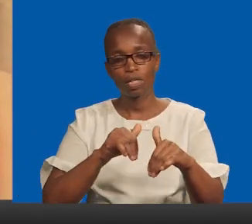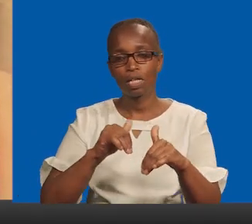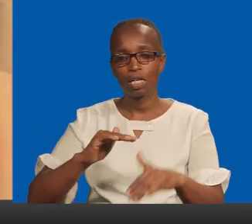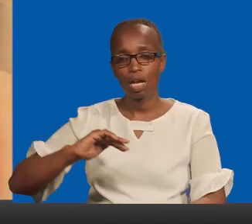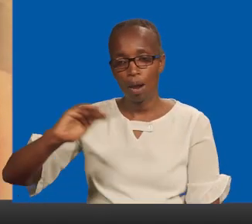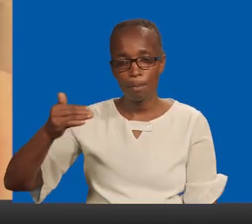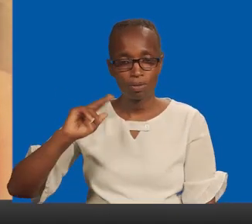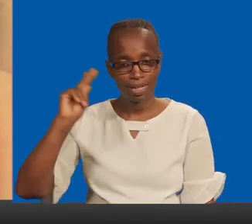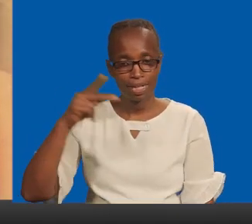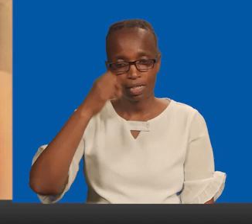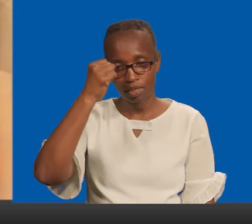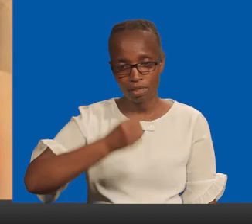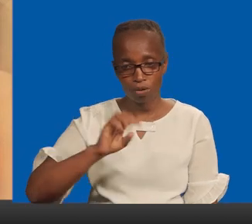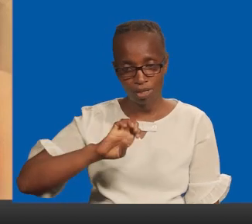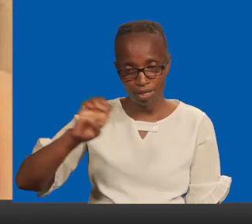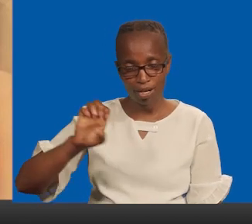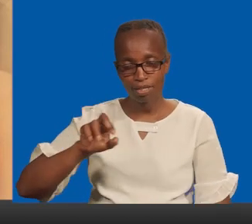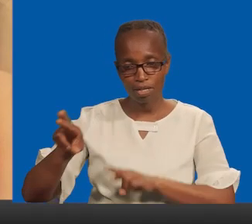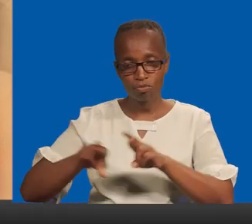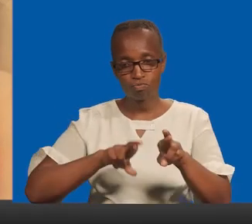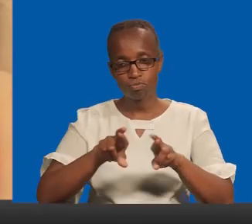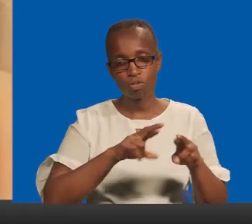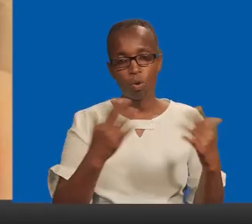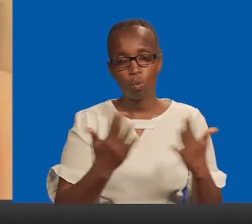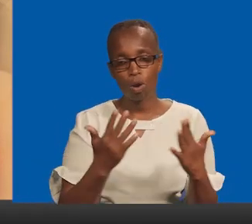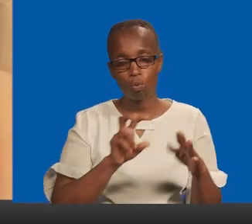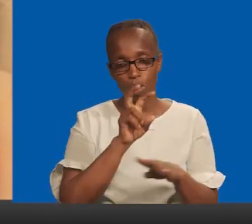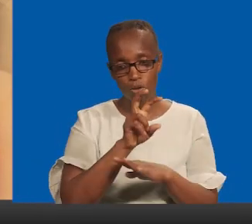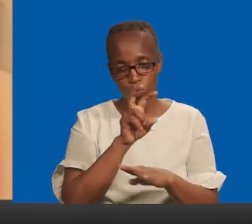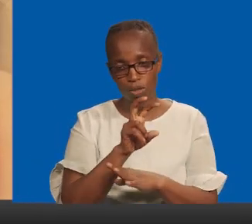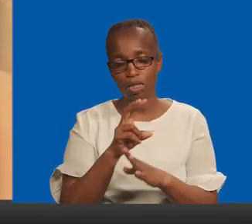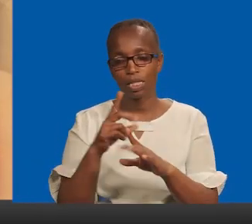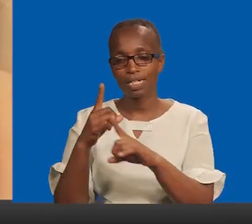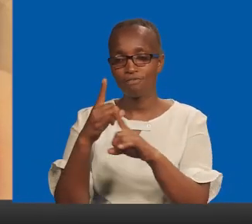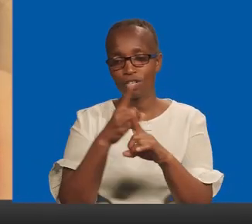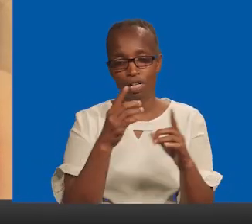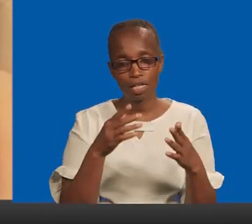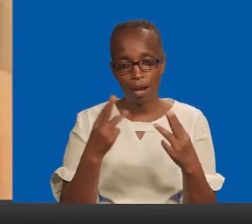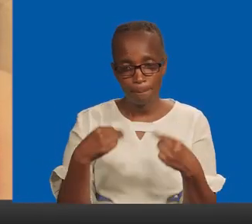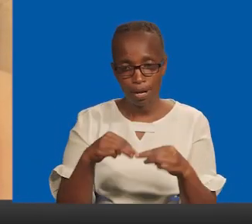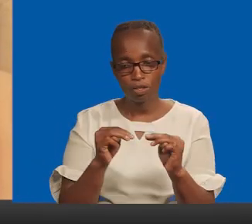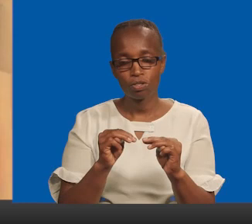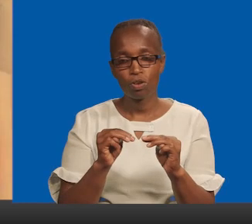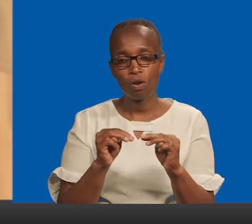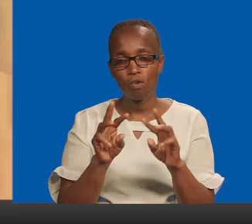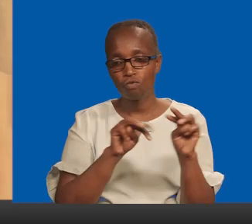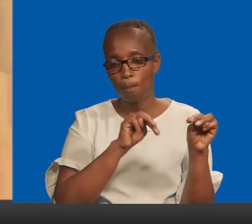Southeastern Route ambapo tunaangalia the alternative route ya kwenda Mount Kenya through Irangi